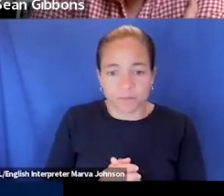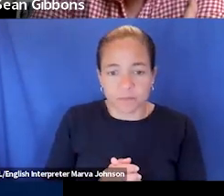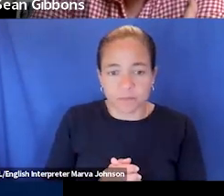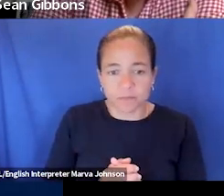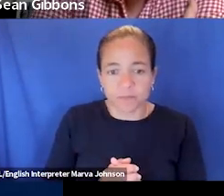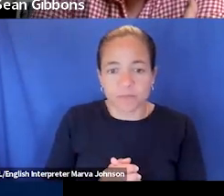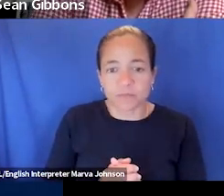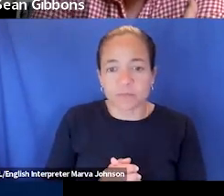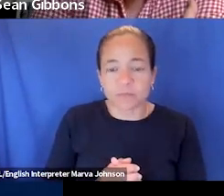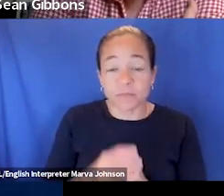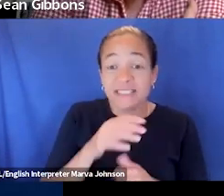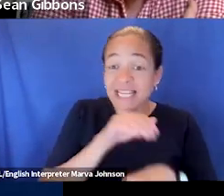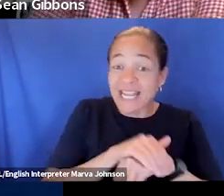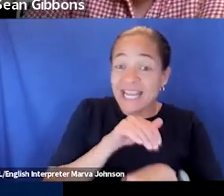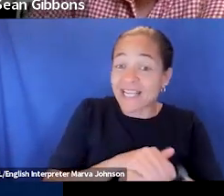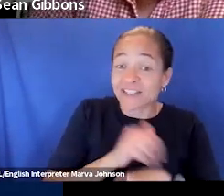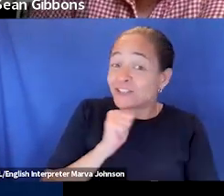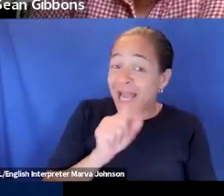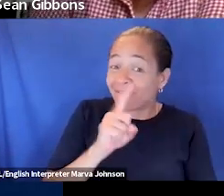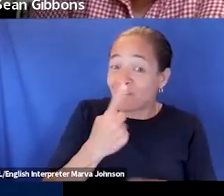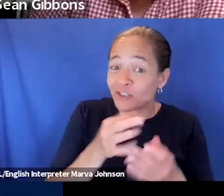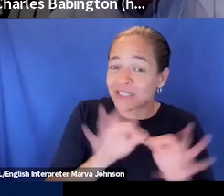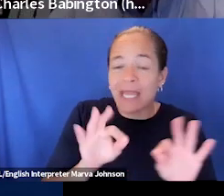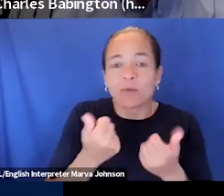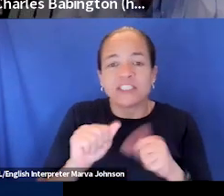not your first language?